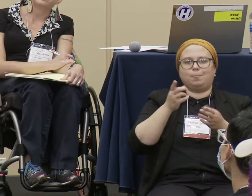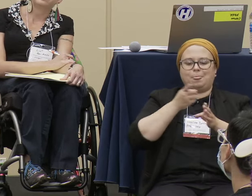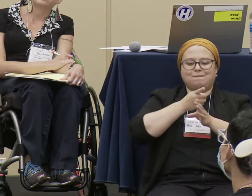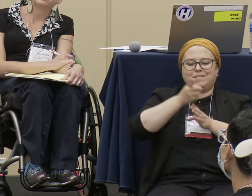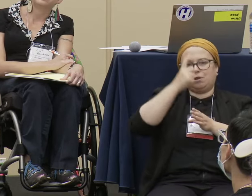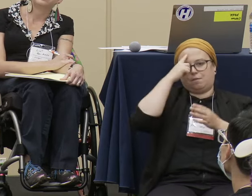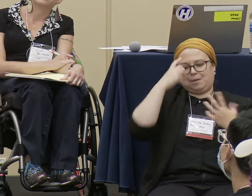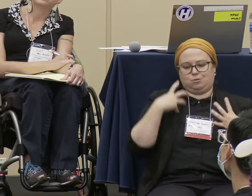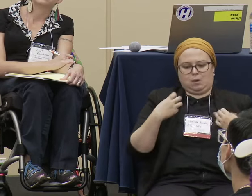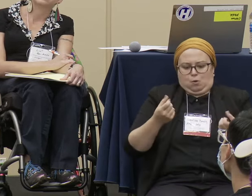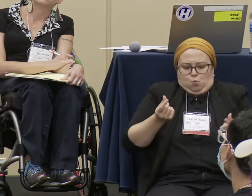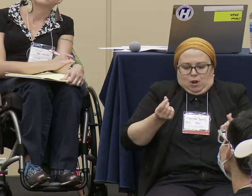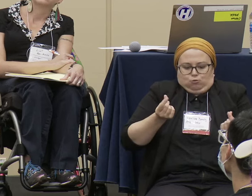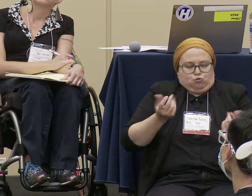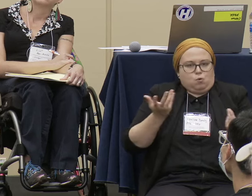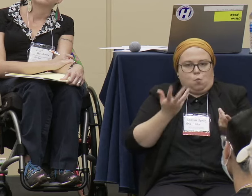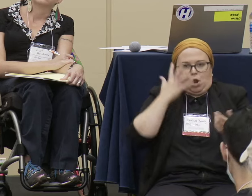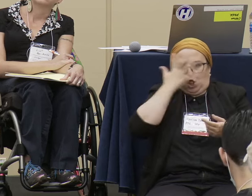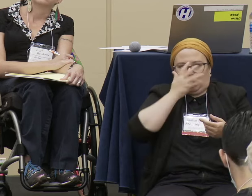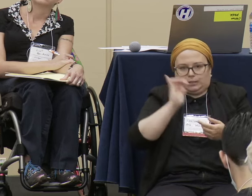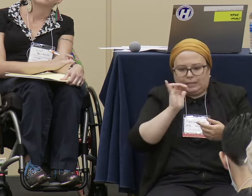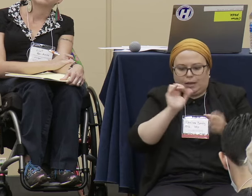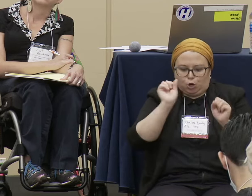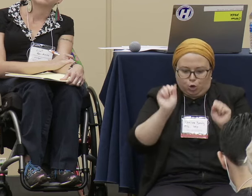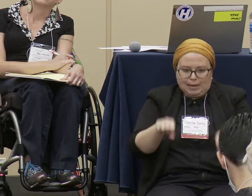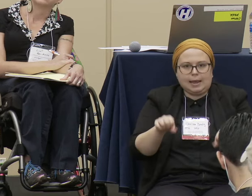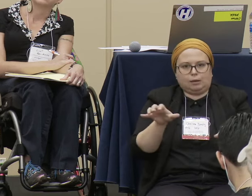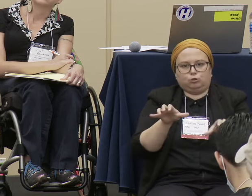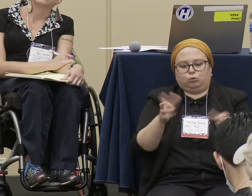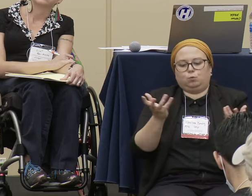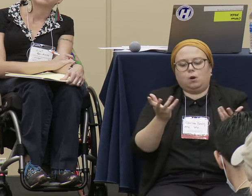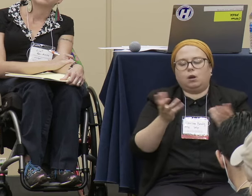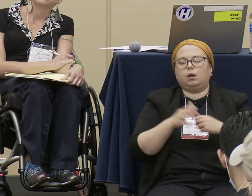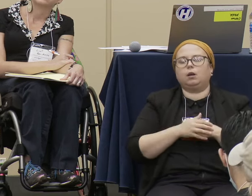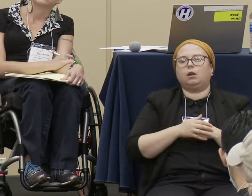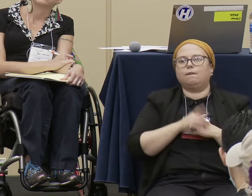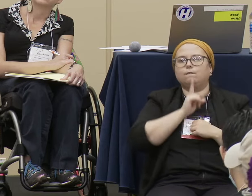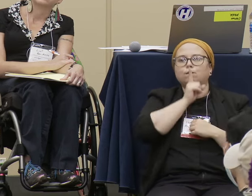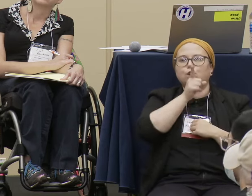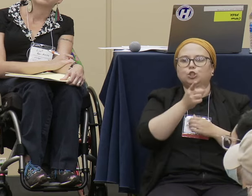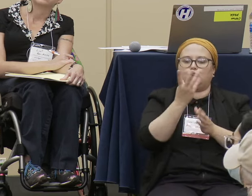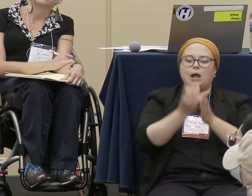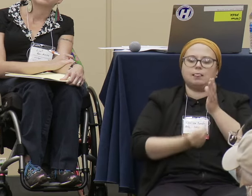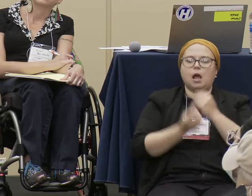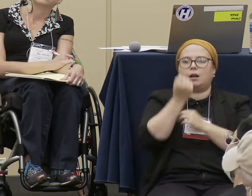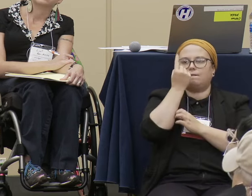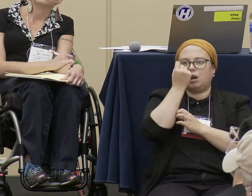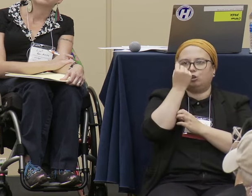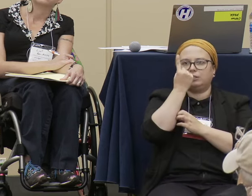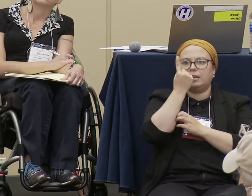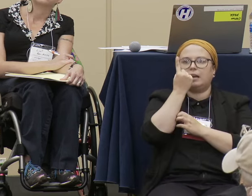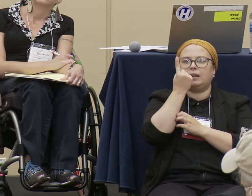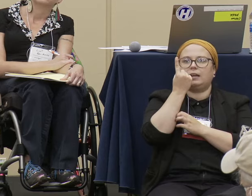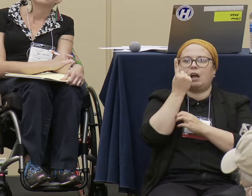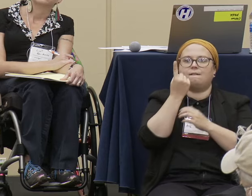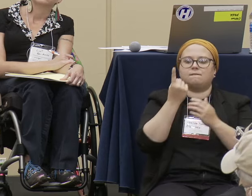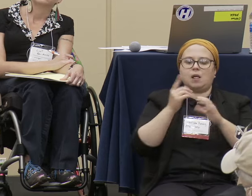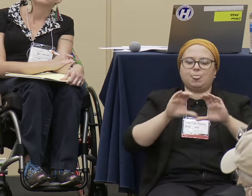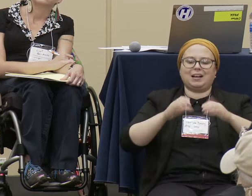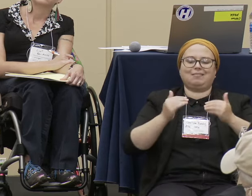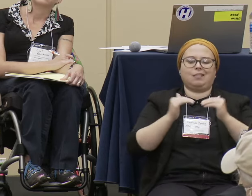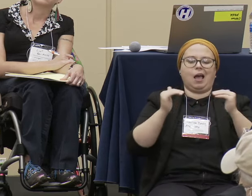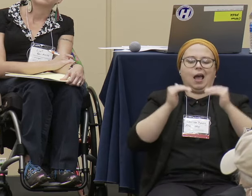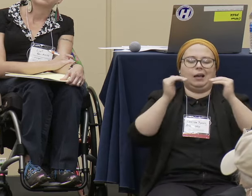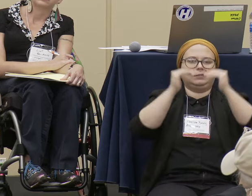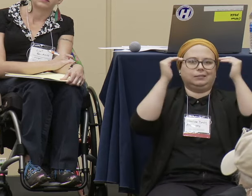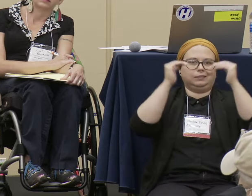looks like or can do, and definitely a lack of understanding of the classed nature of mental health care